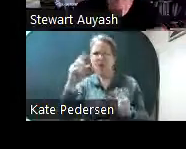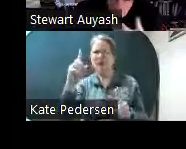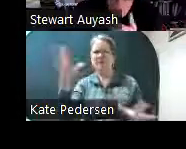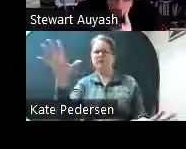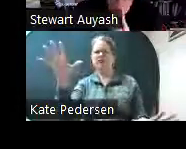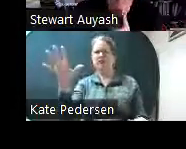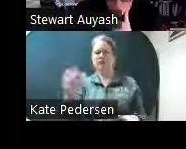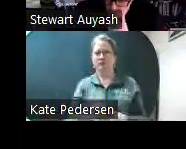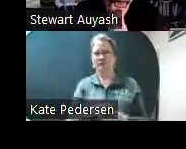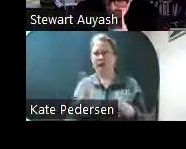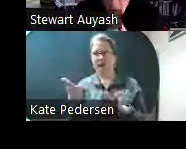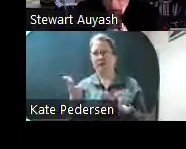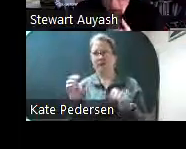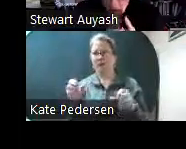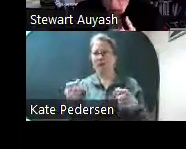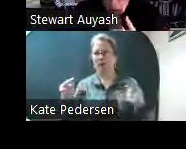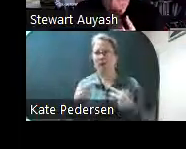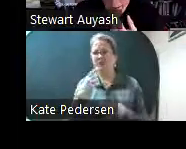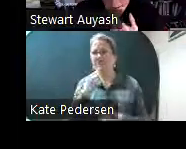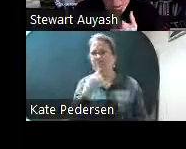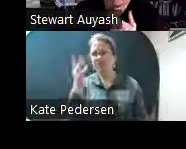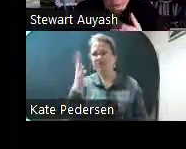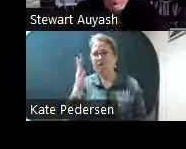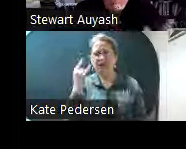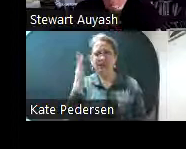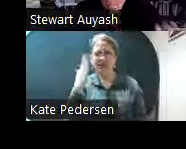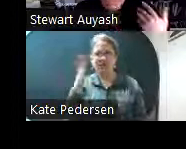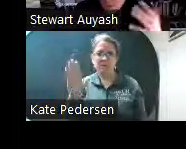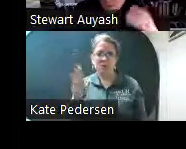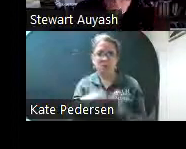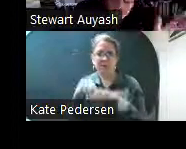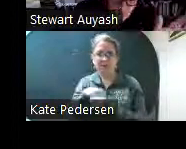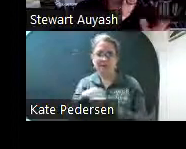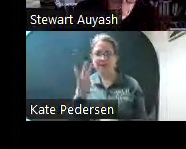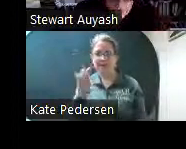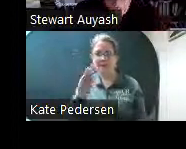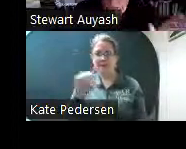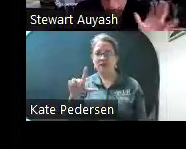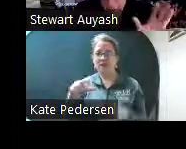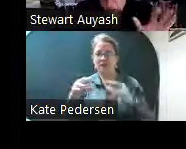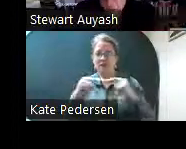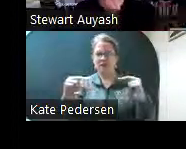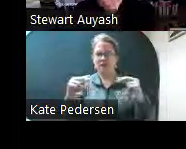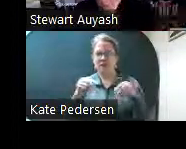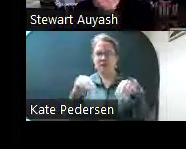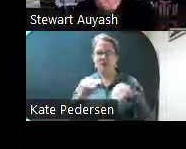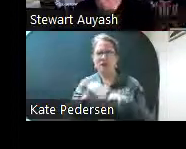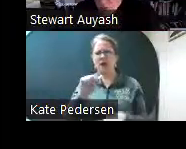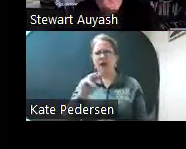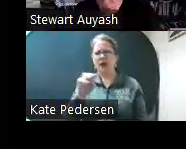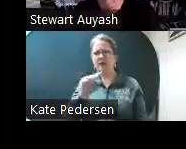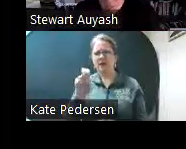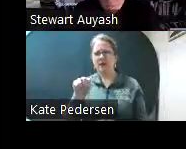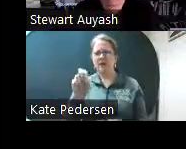harming somebody if they were unaware of what's in their package. There are actually fentanyl strips that are sold on places like Amazon that people can get to test